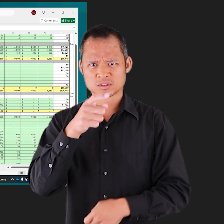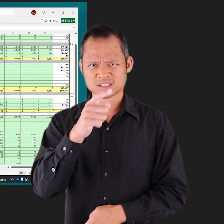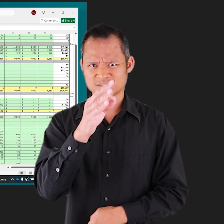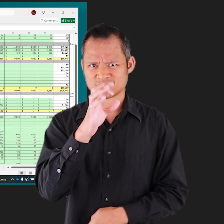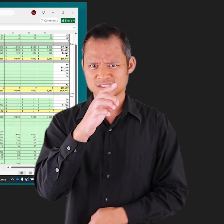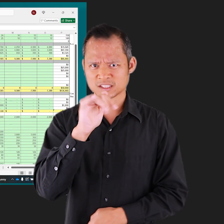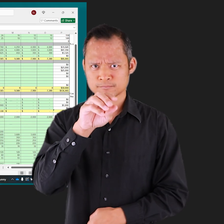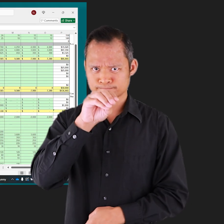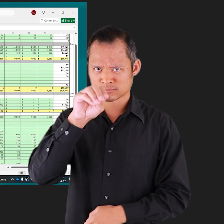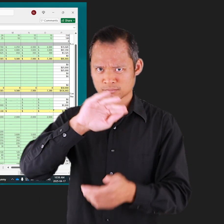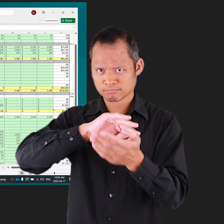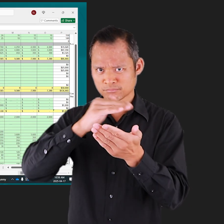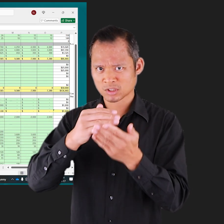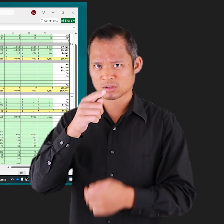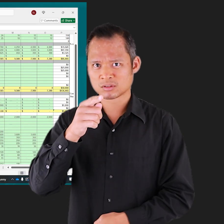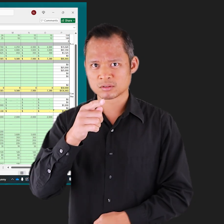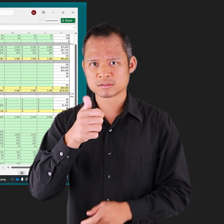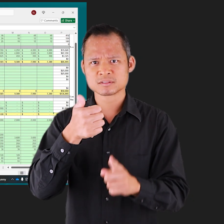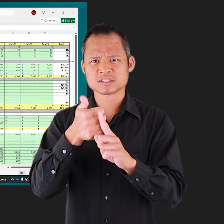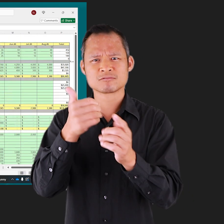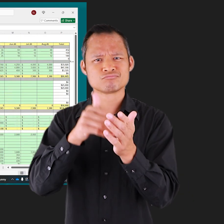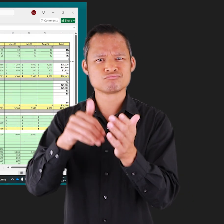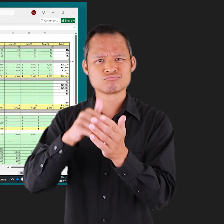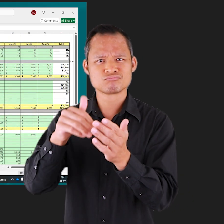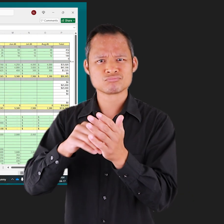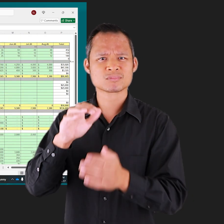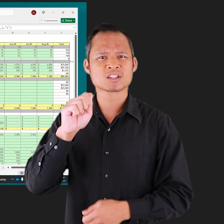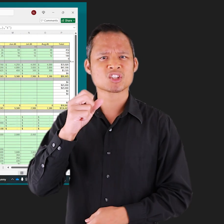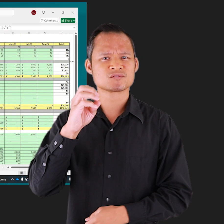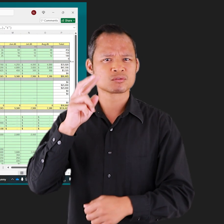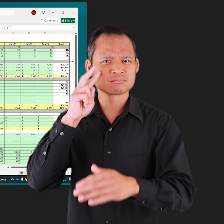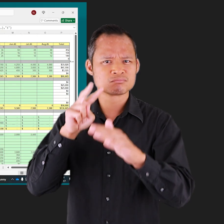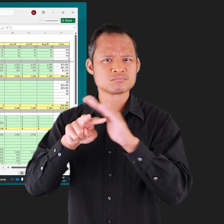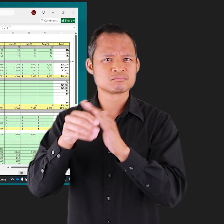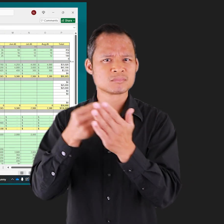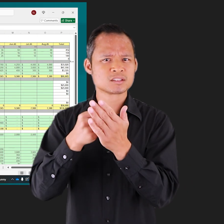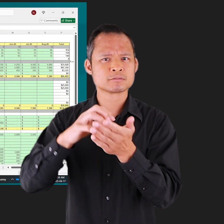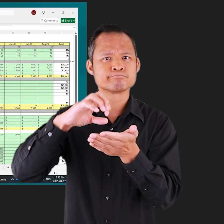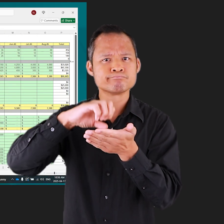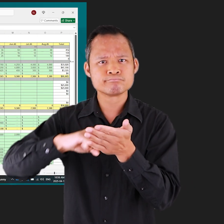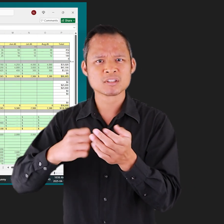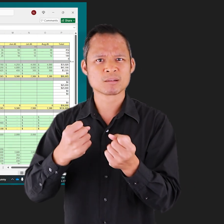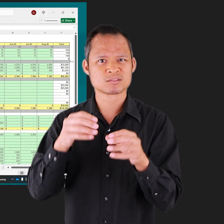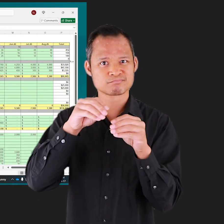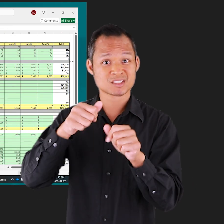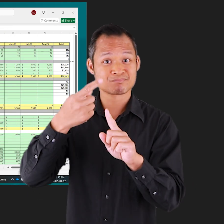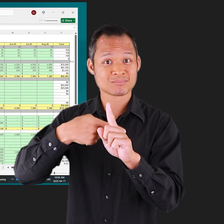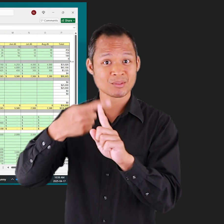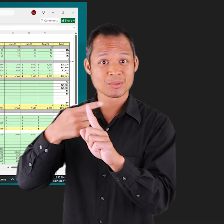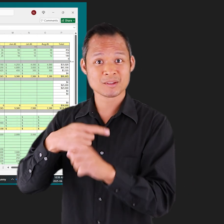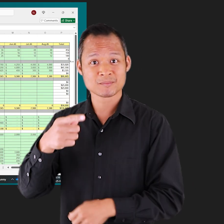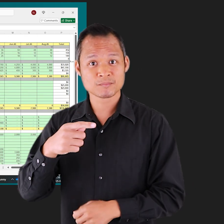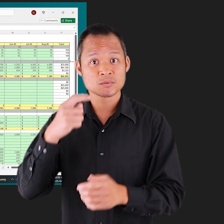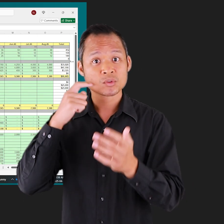under funding sources. The money you receive from Futurpreneur will be in one lump sum. It bears repeating, cash flow is projected money